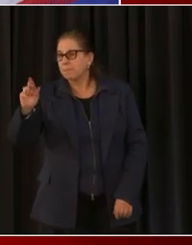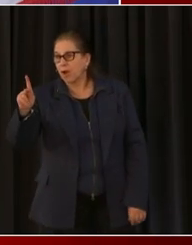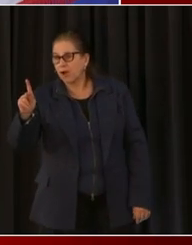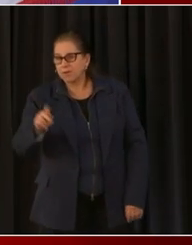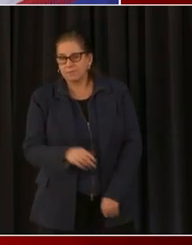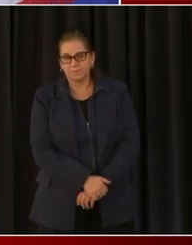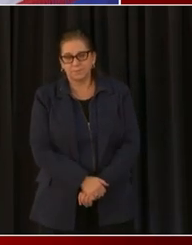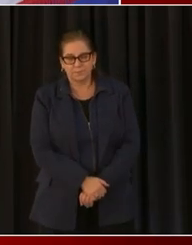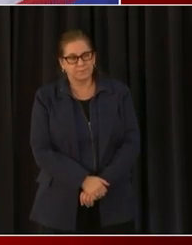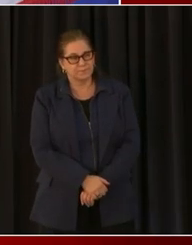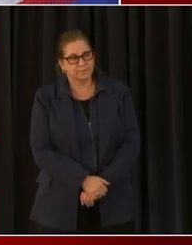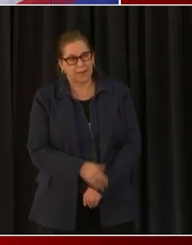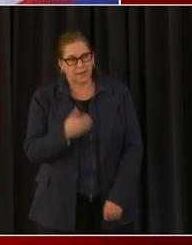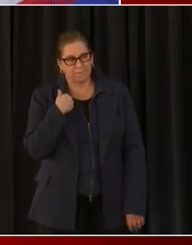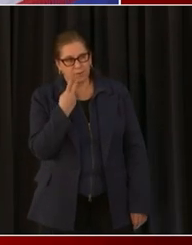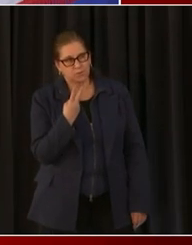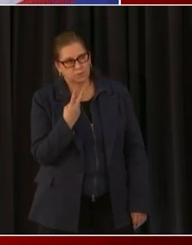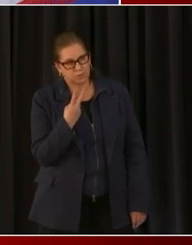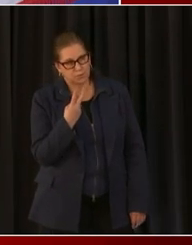questions. One,